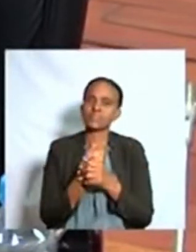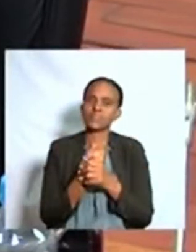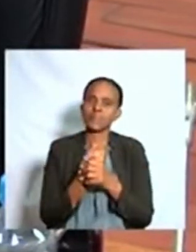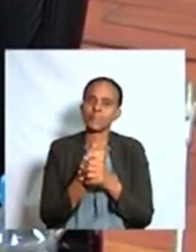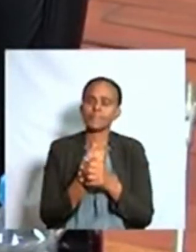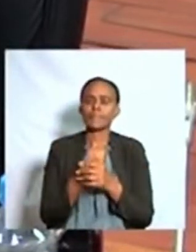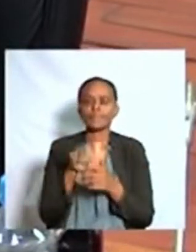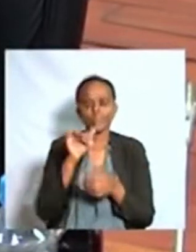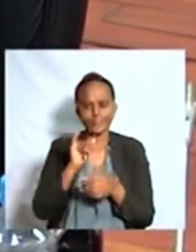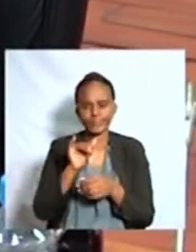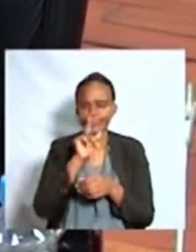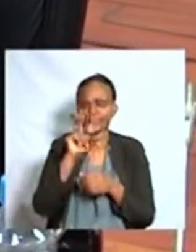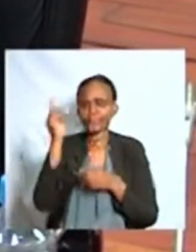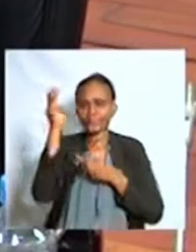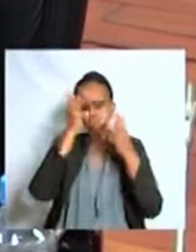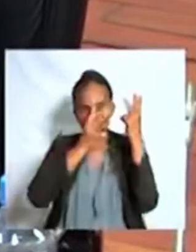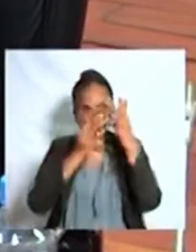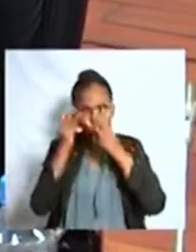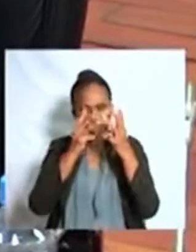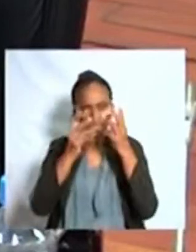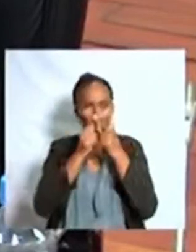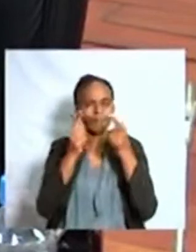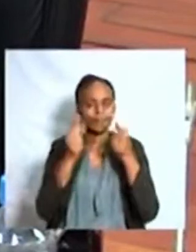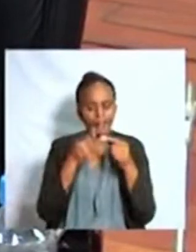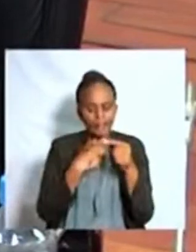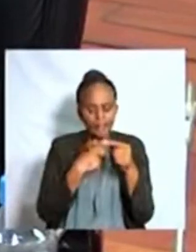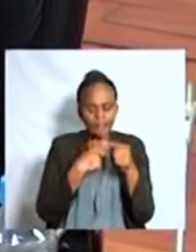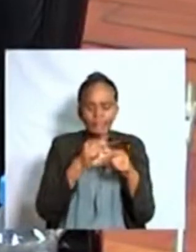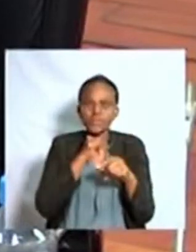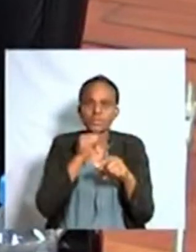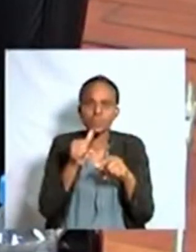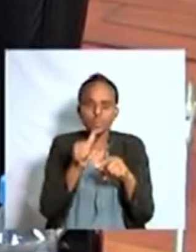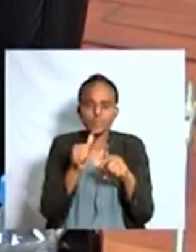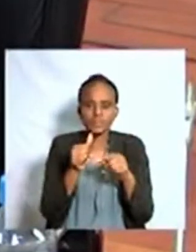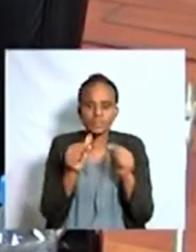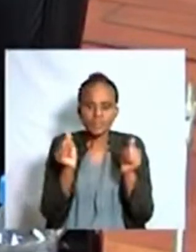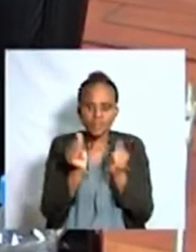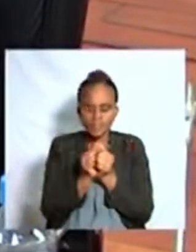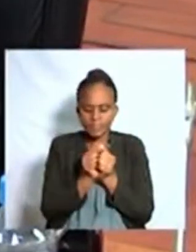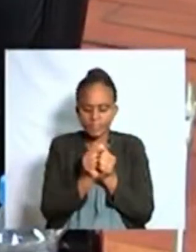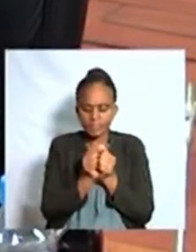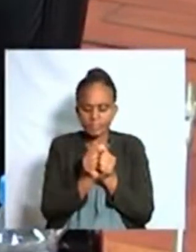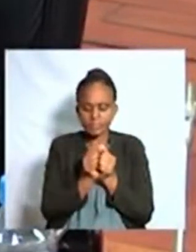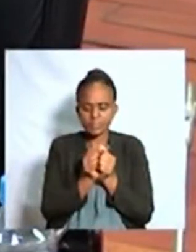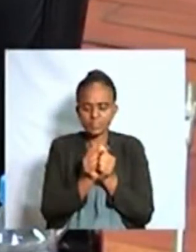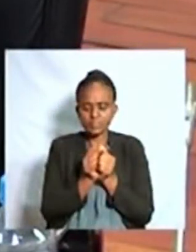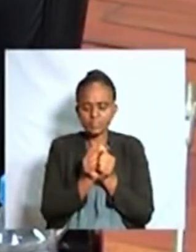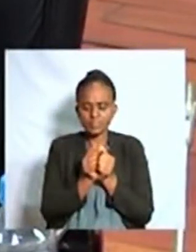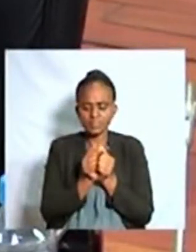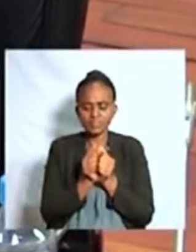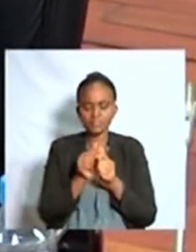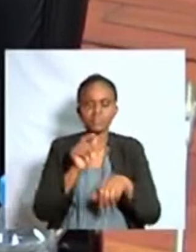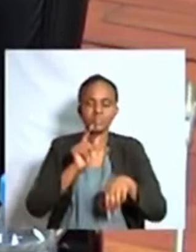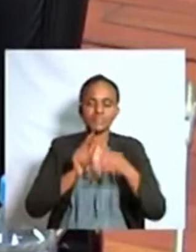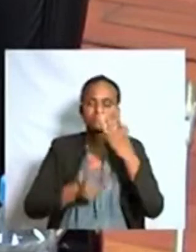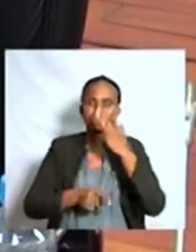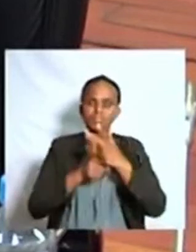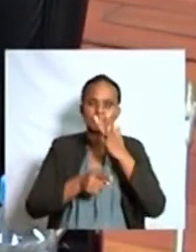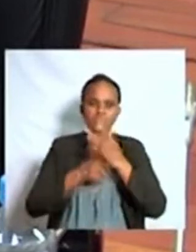it is saddening when I connect with the statement the town clerk has